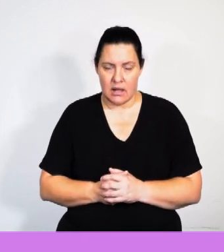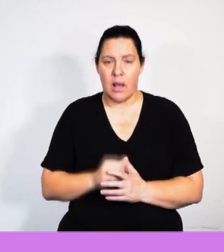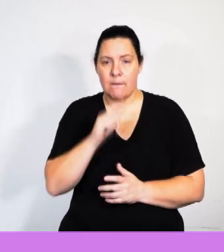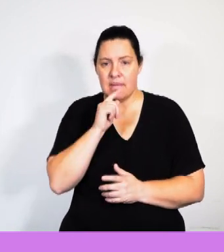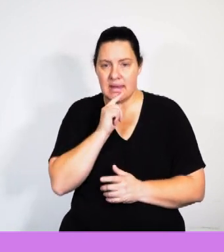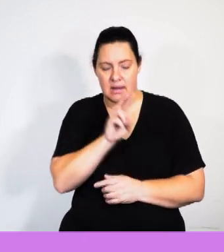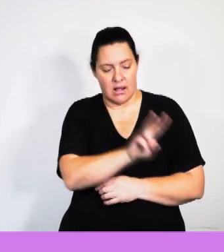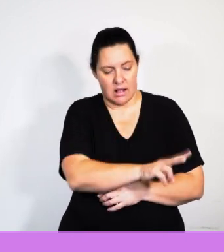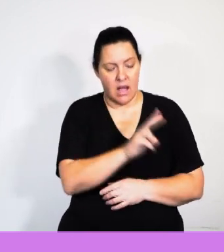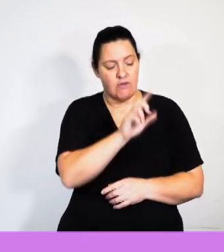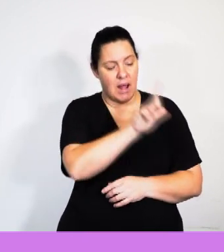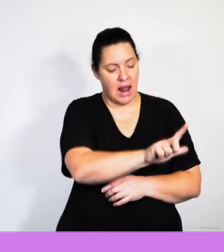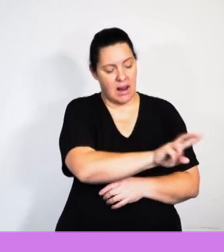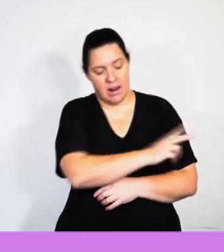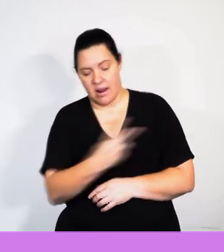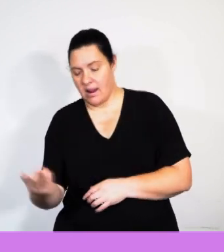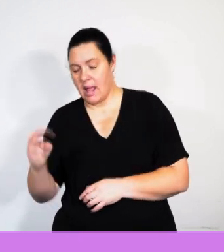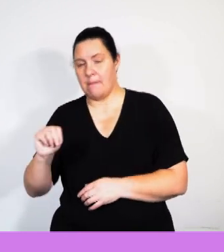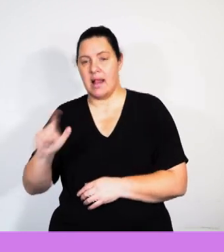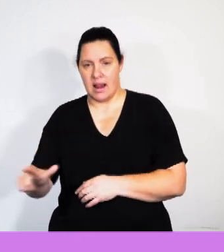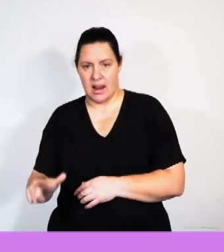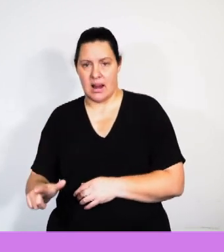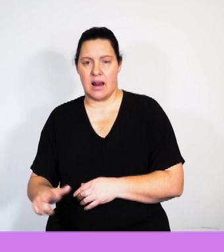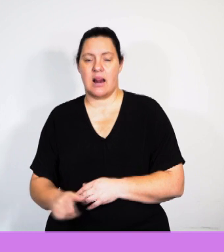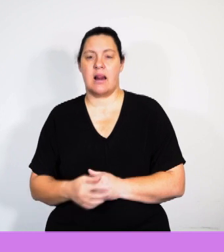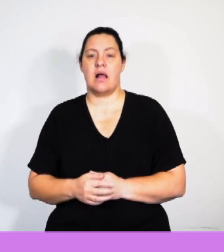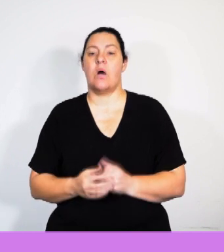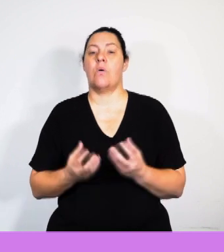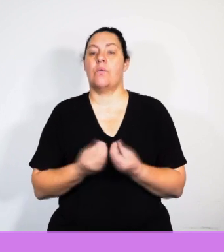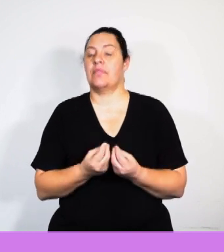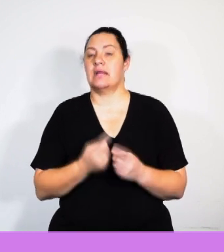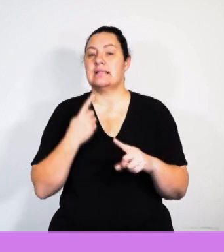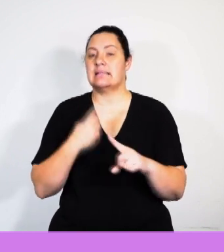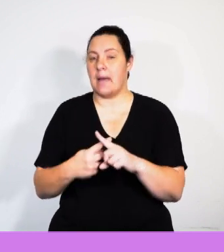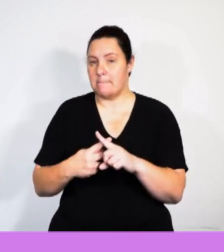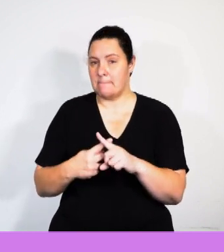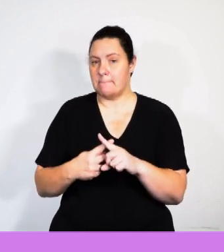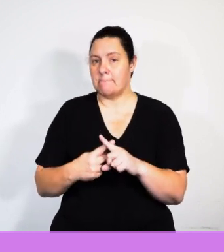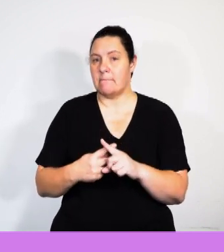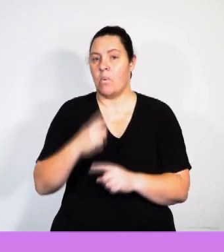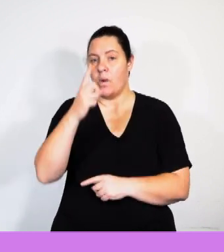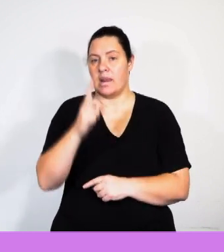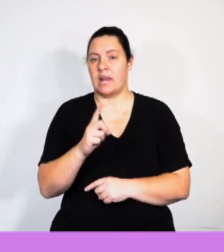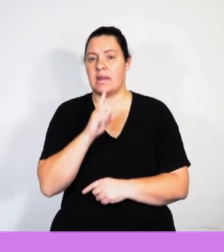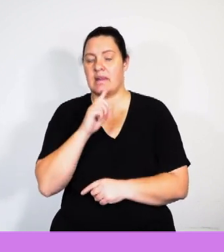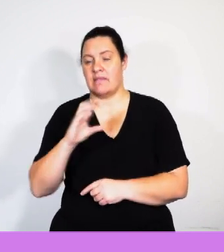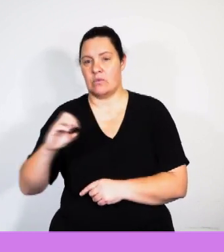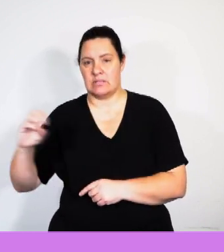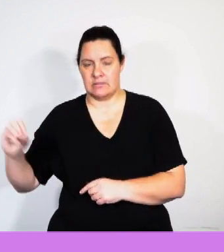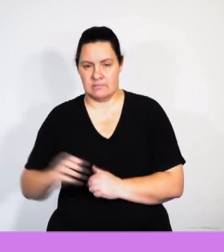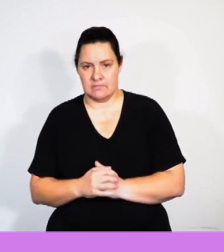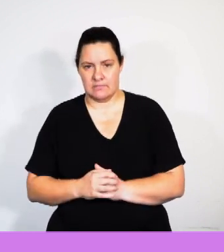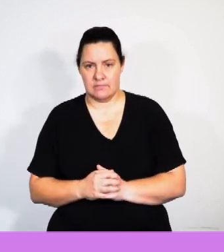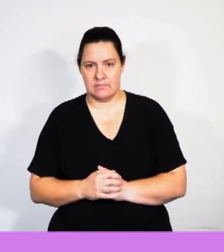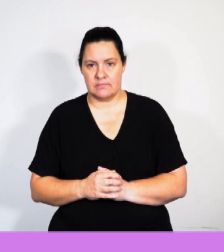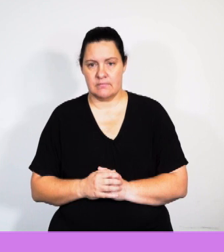makes a conversion from a liter to a milliliter would be with a multiplication of